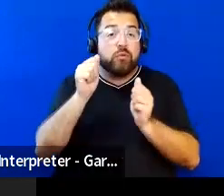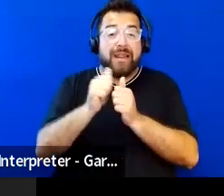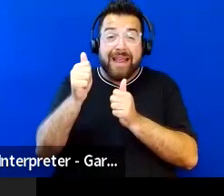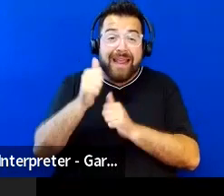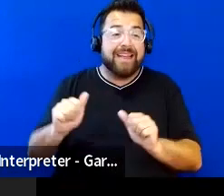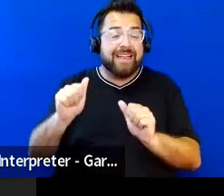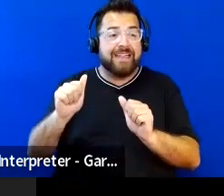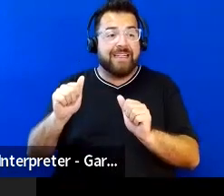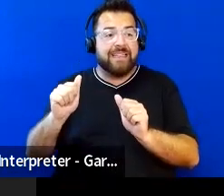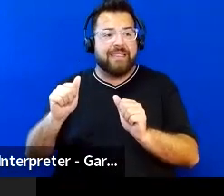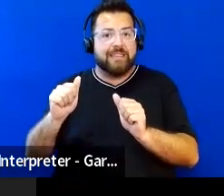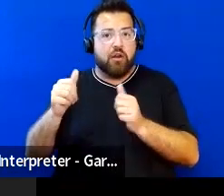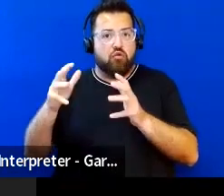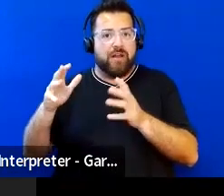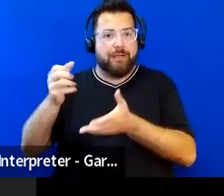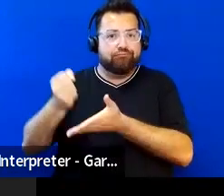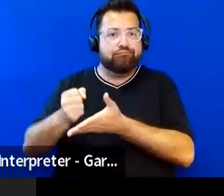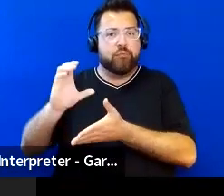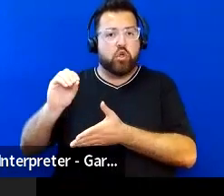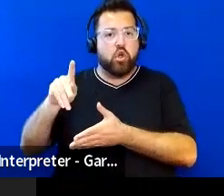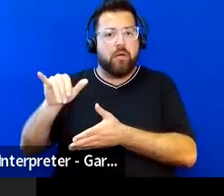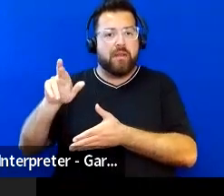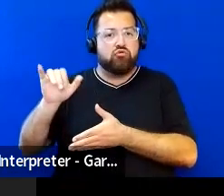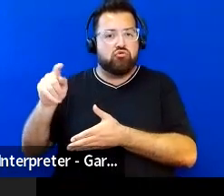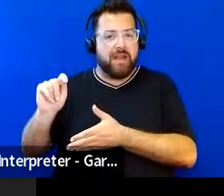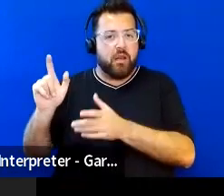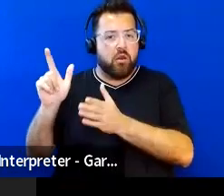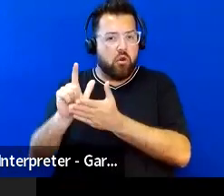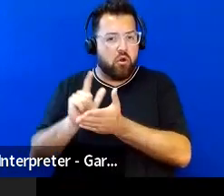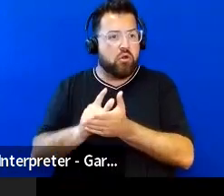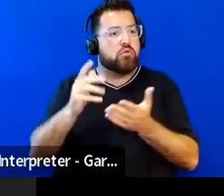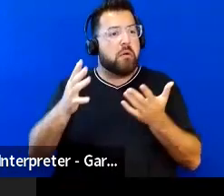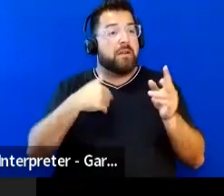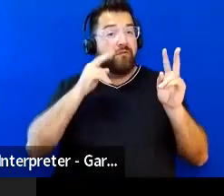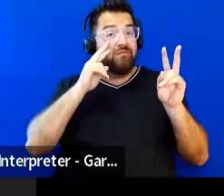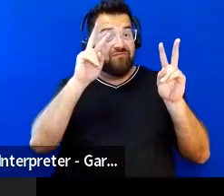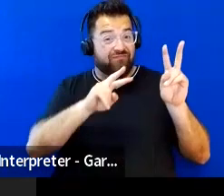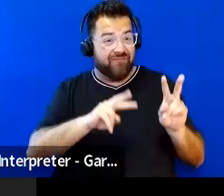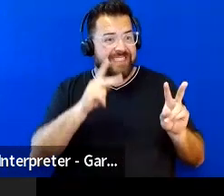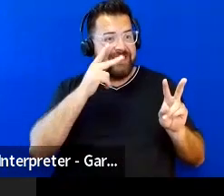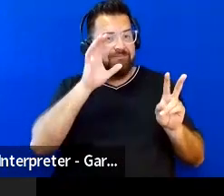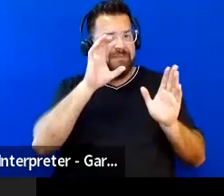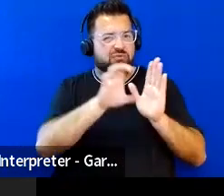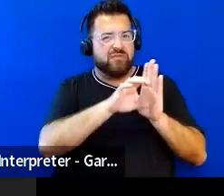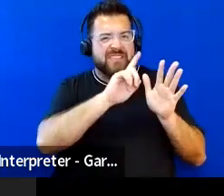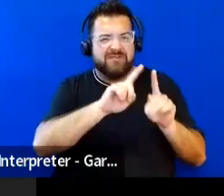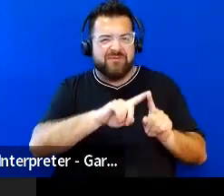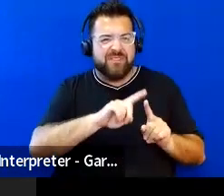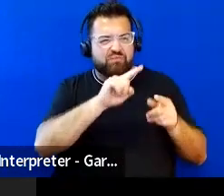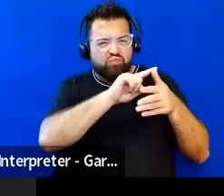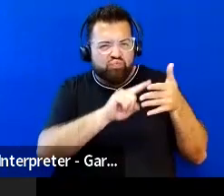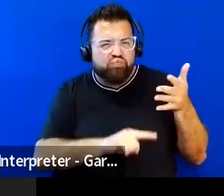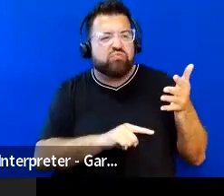seen these different little icons if you've looked around at openly licensed sources. And